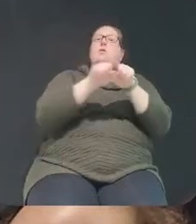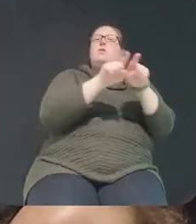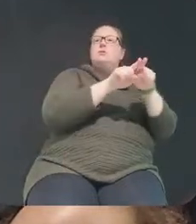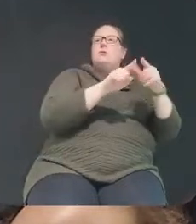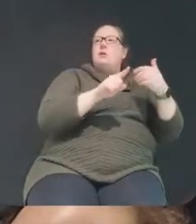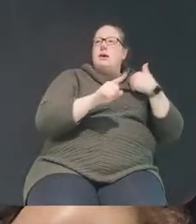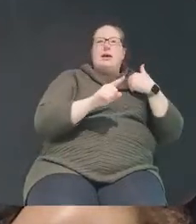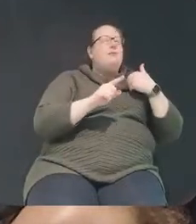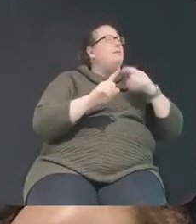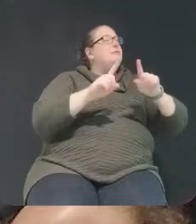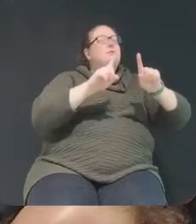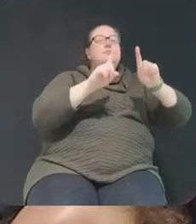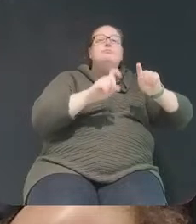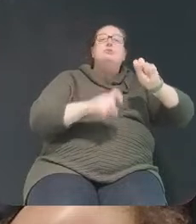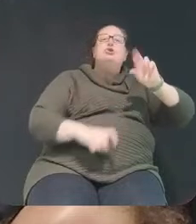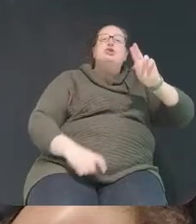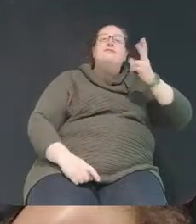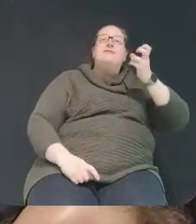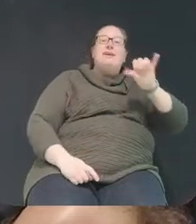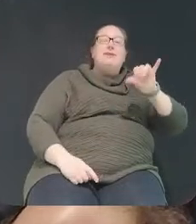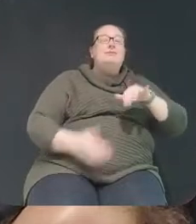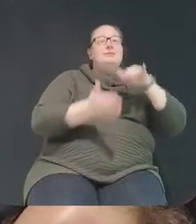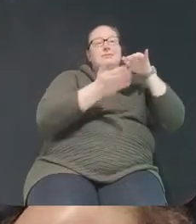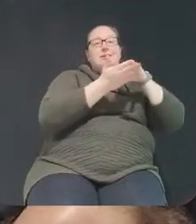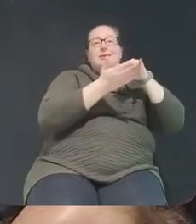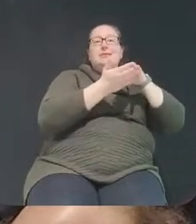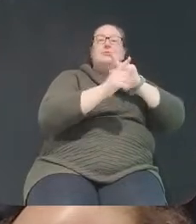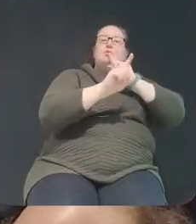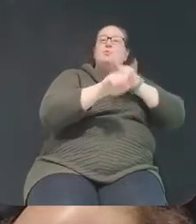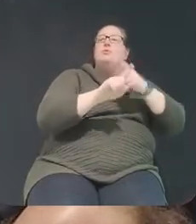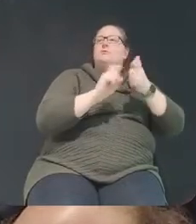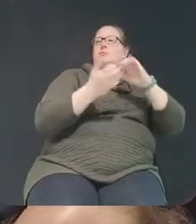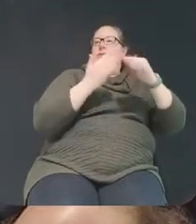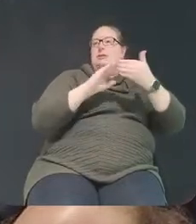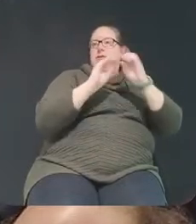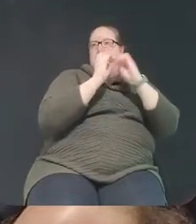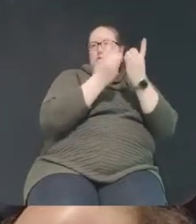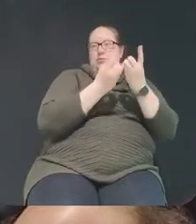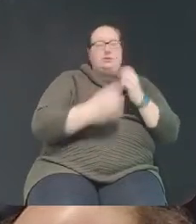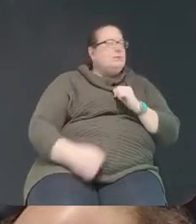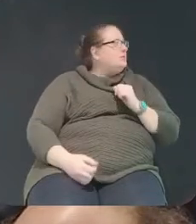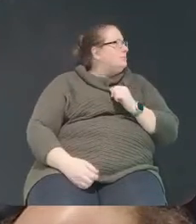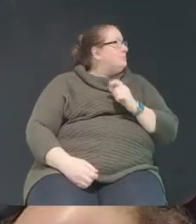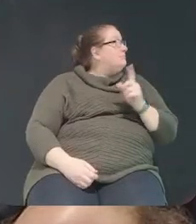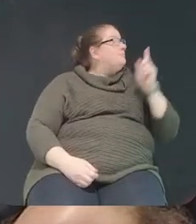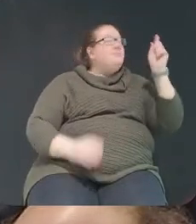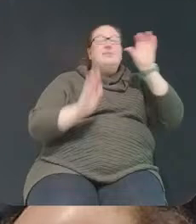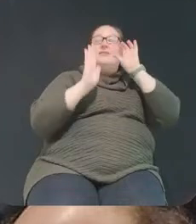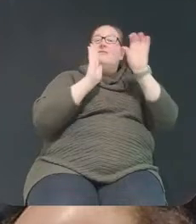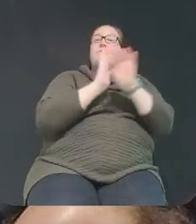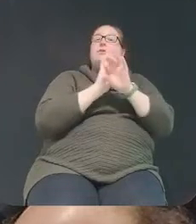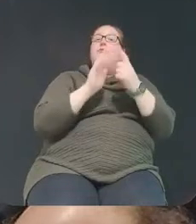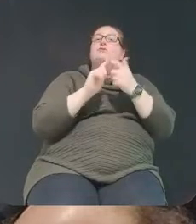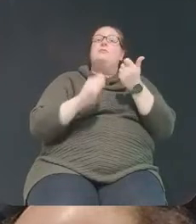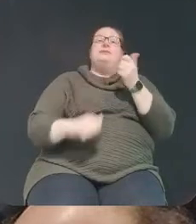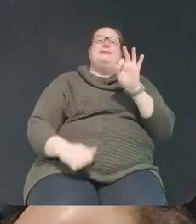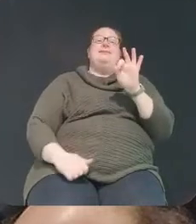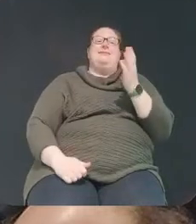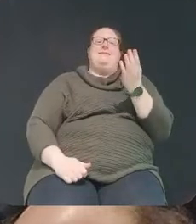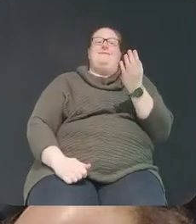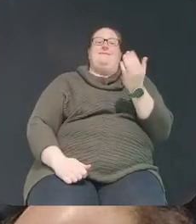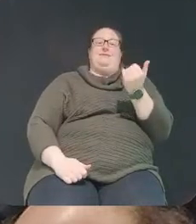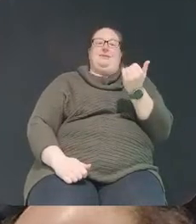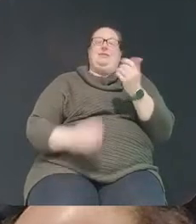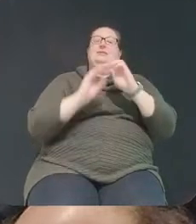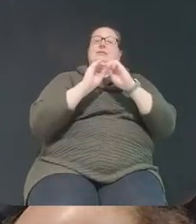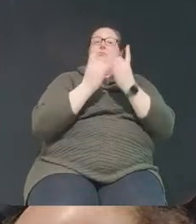found in surveys, studies, and reports from city departments. These photos are from a 1915